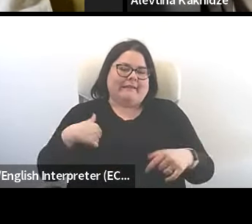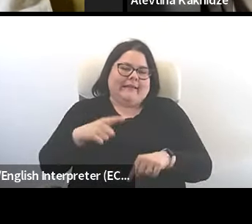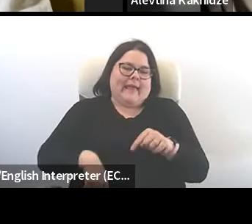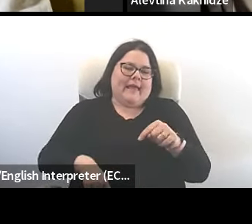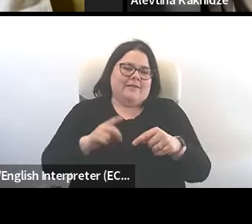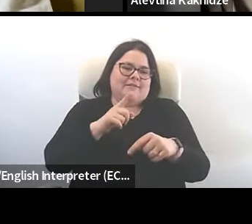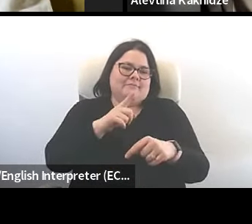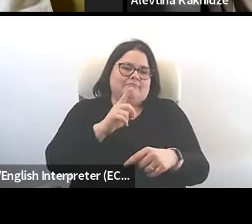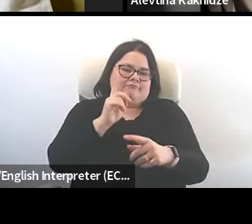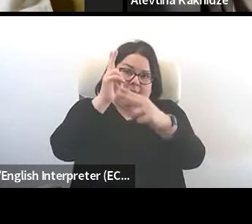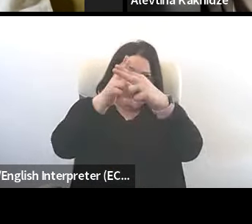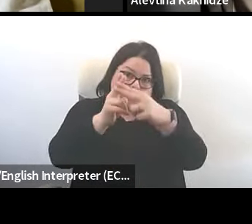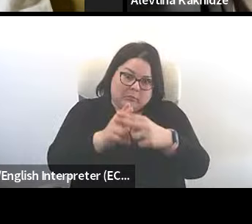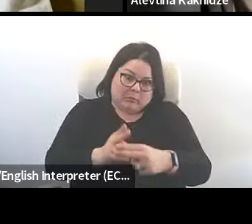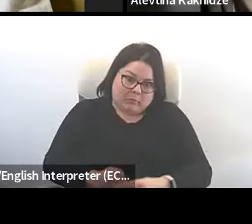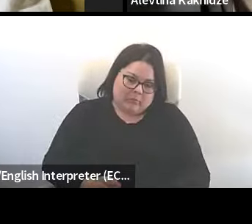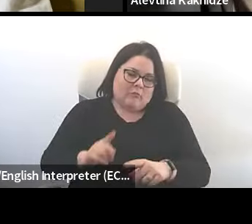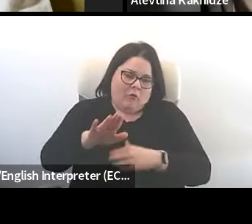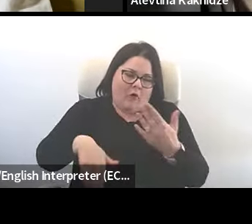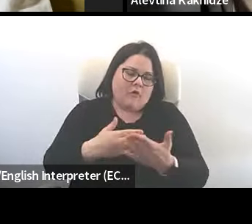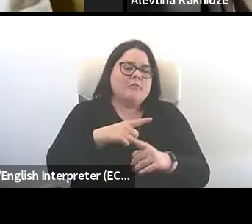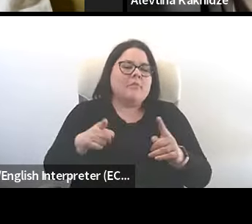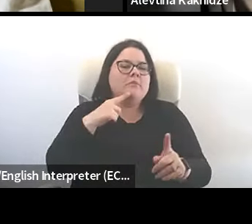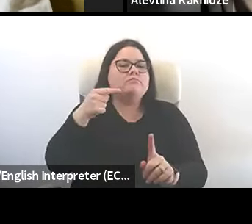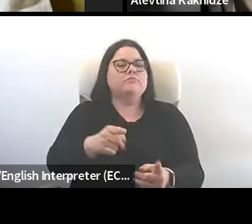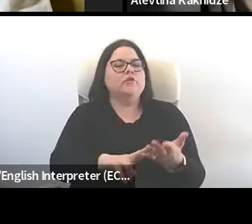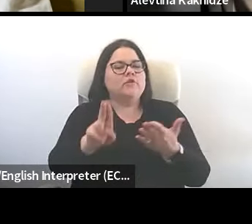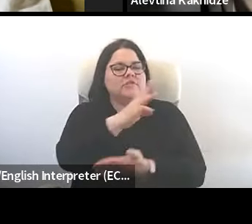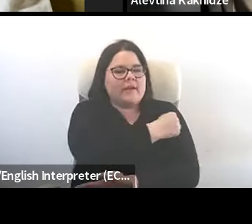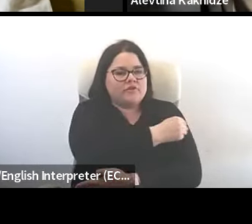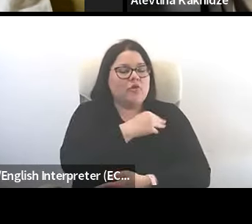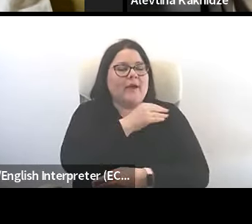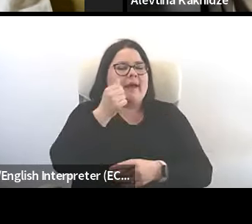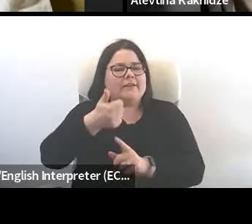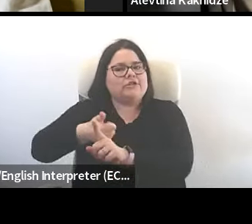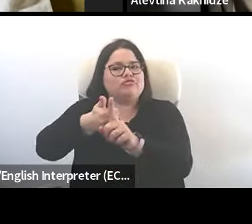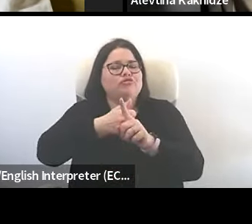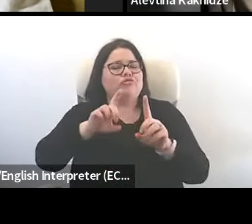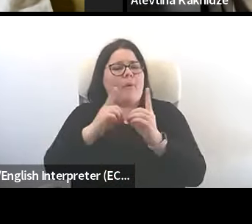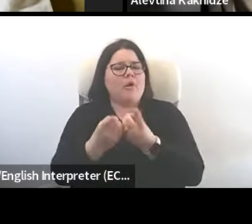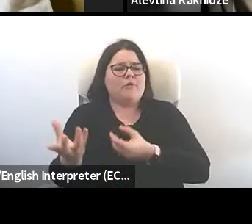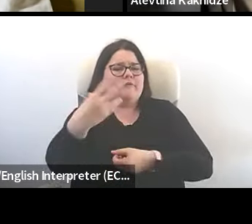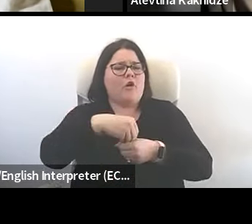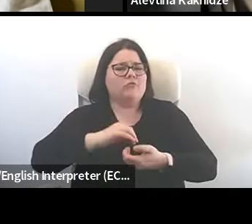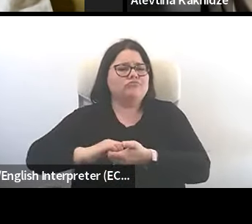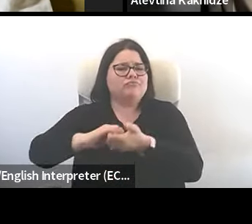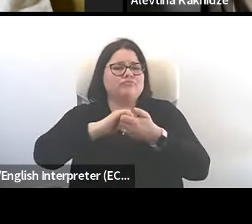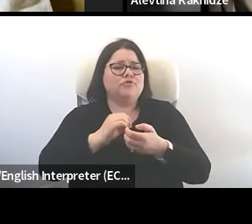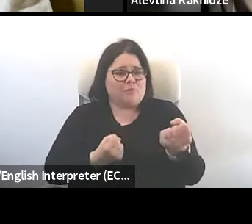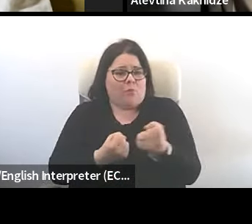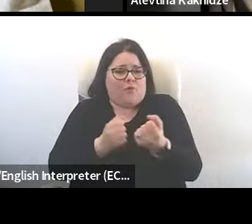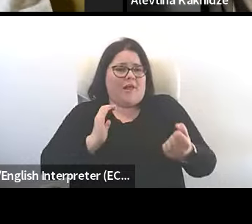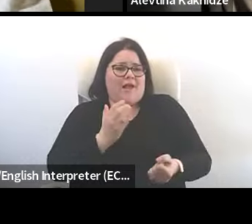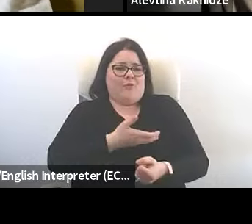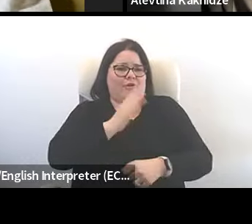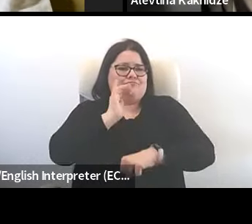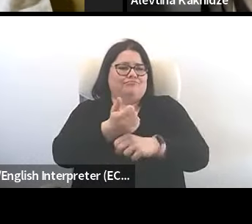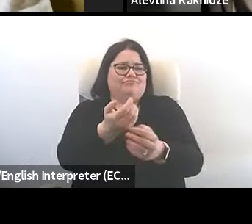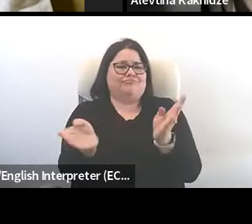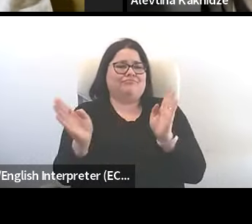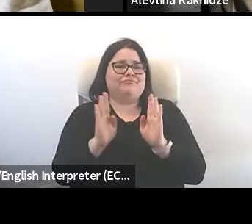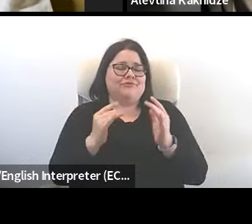to thank the University of Manitoba and all of the departments that came together to support this exhibition, which is